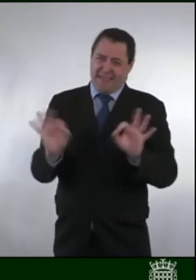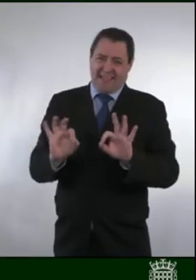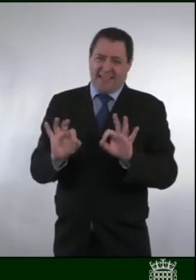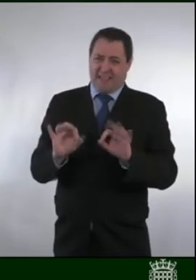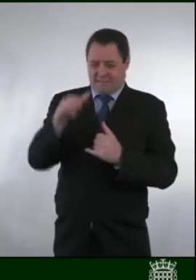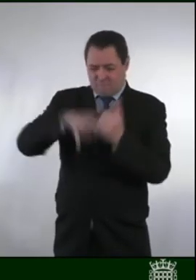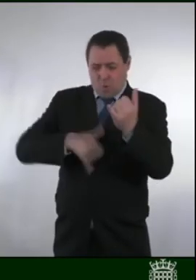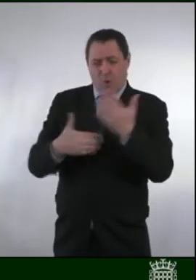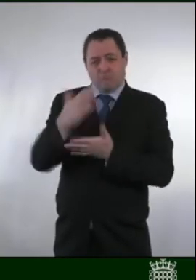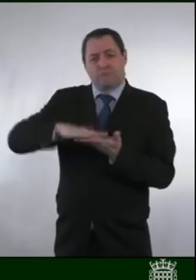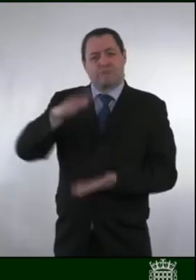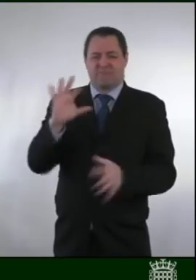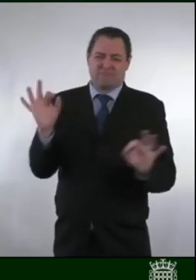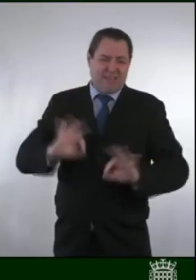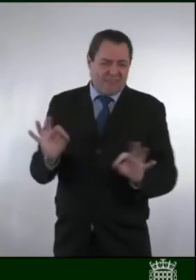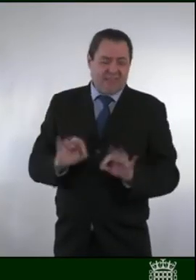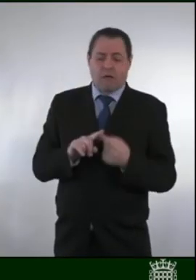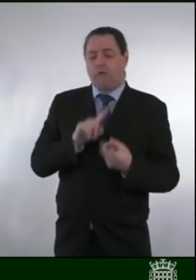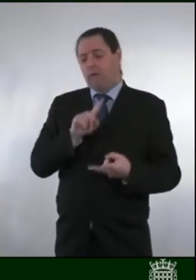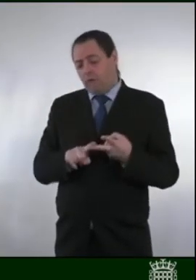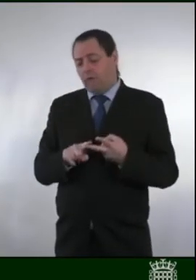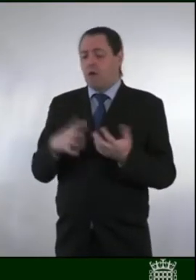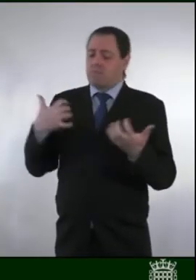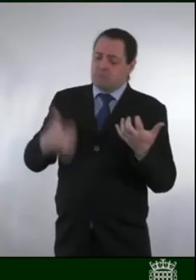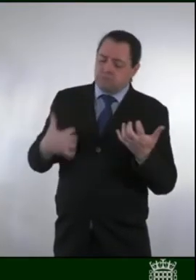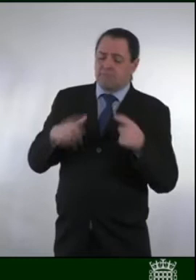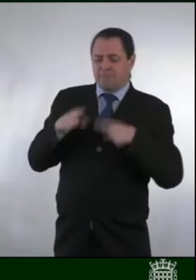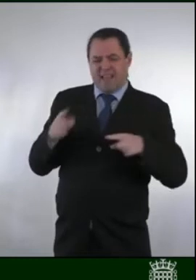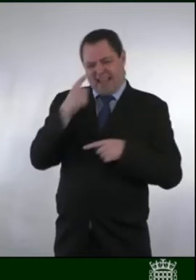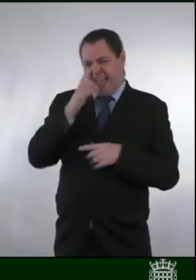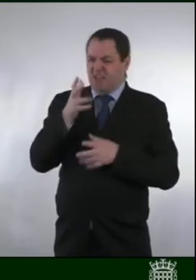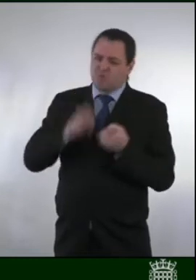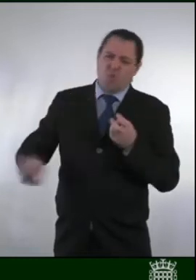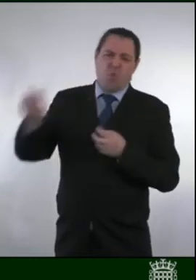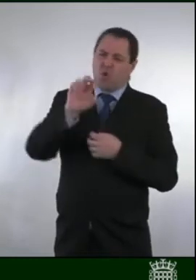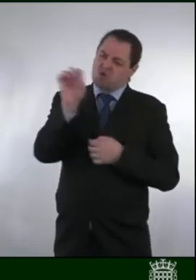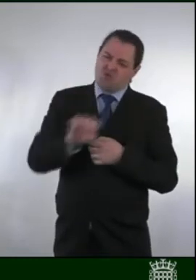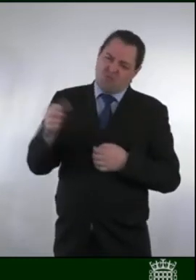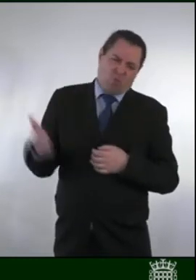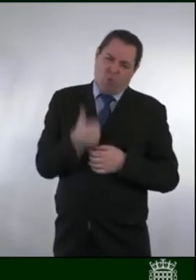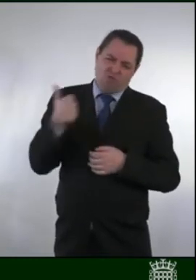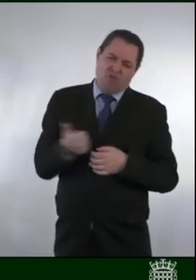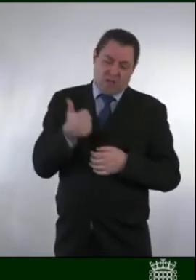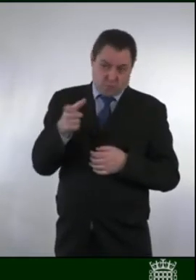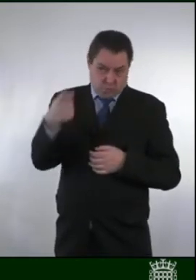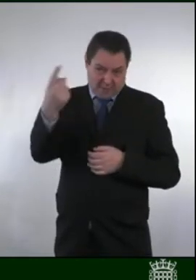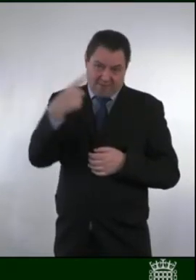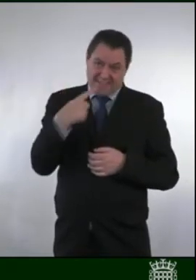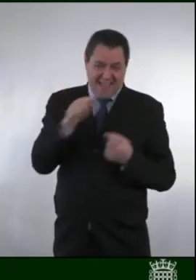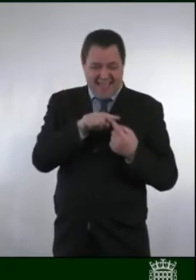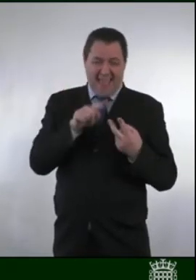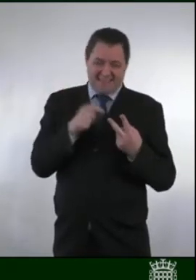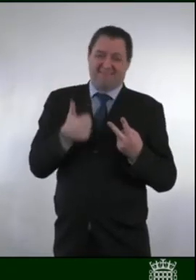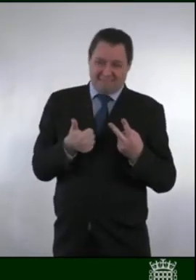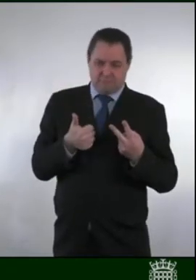when he told Britain's musicians and artists they would still be free to tour and work in the rest of the European Union after